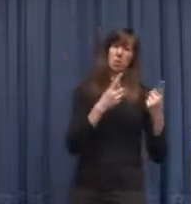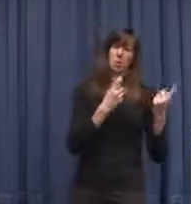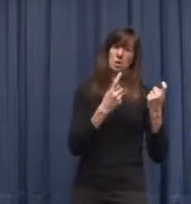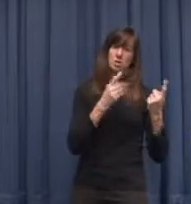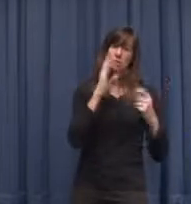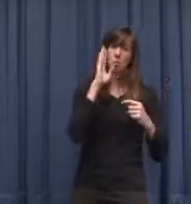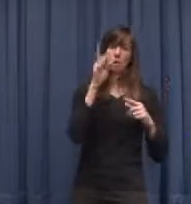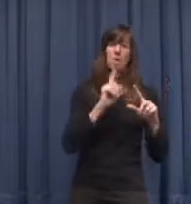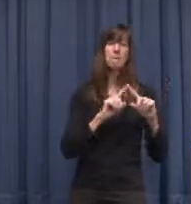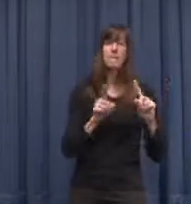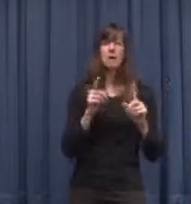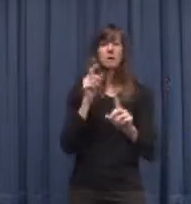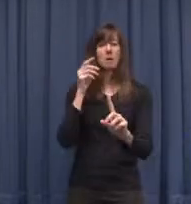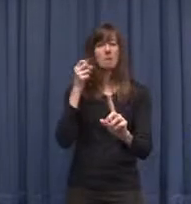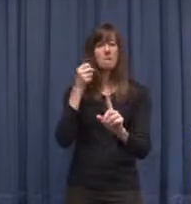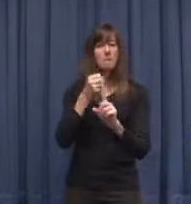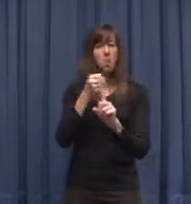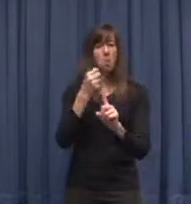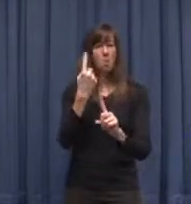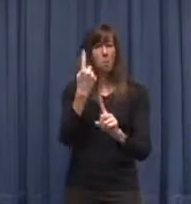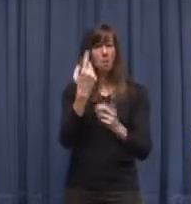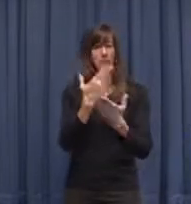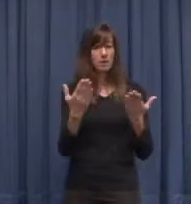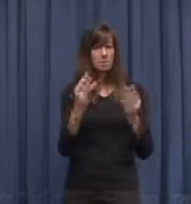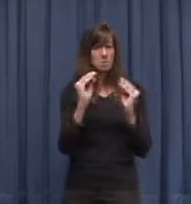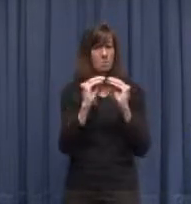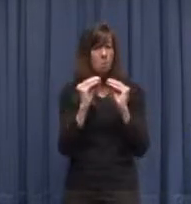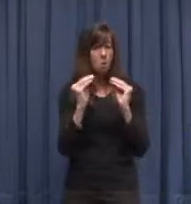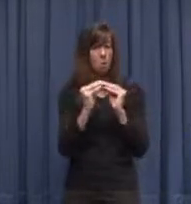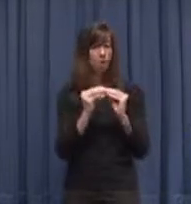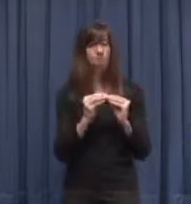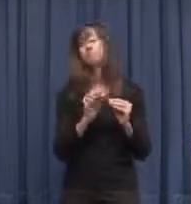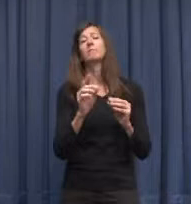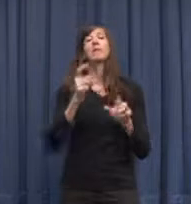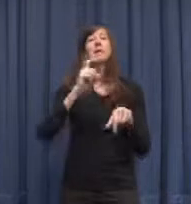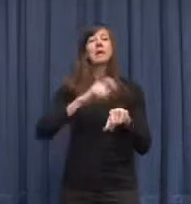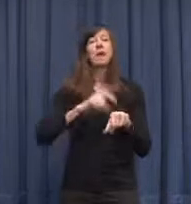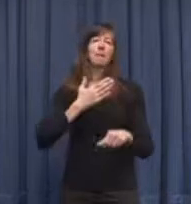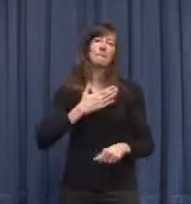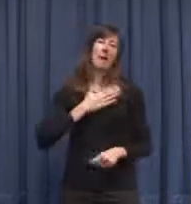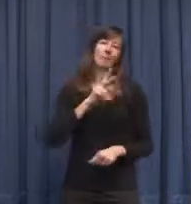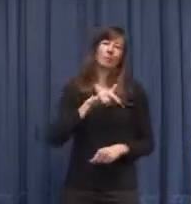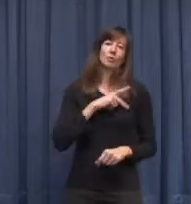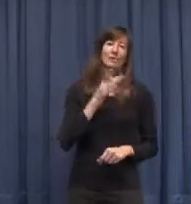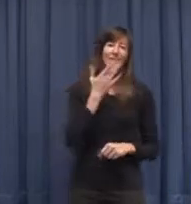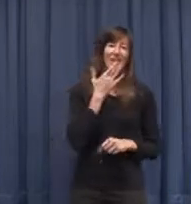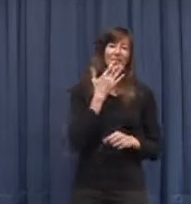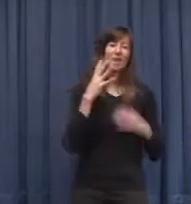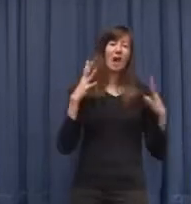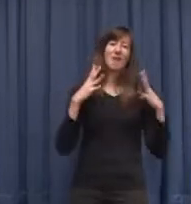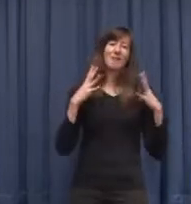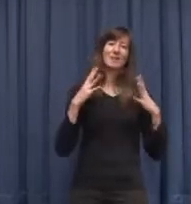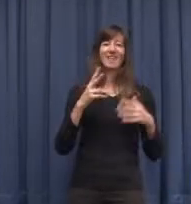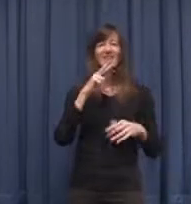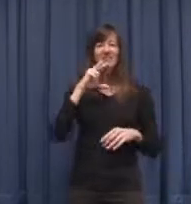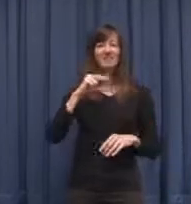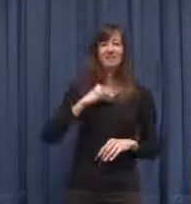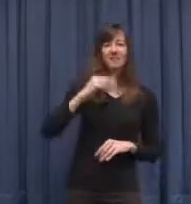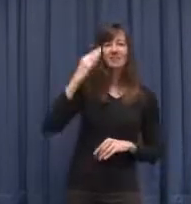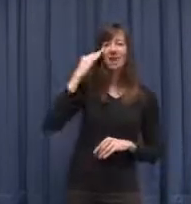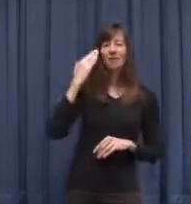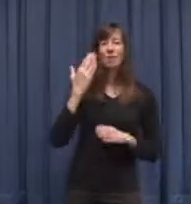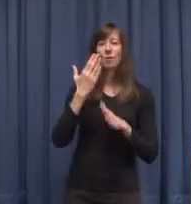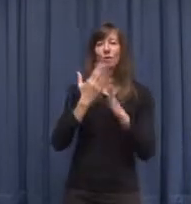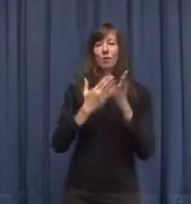the timing of at least my personal favorite holiday, Thanksgiving, and I know for many others, one of your favorite holidays.